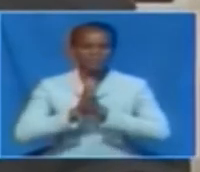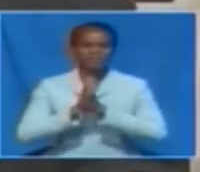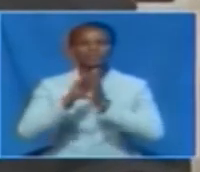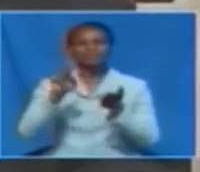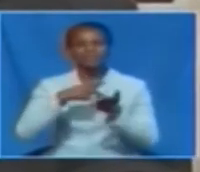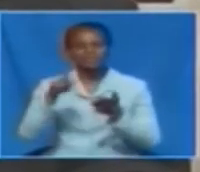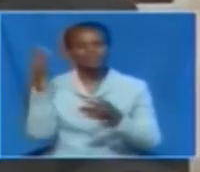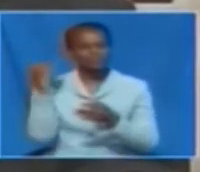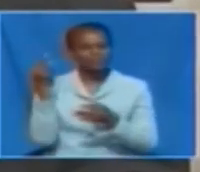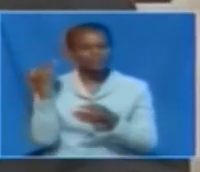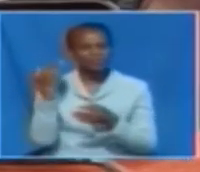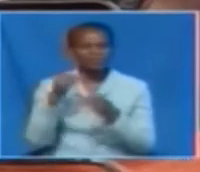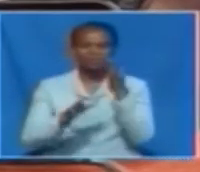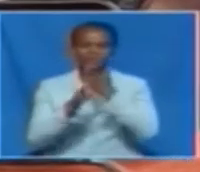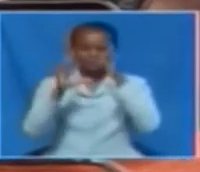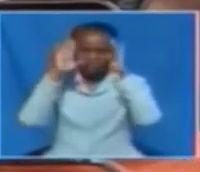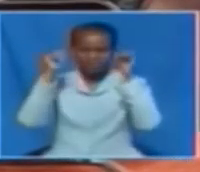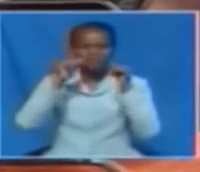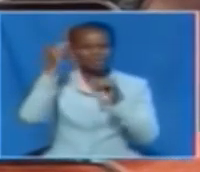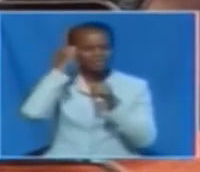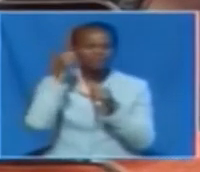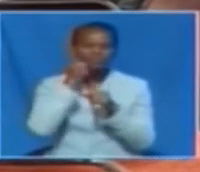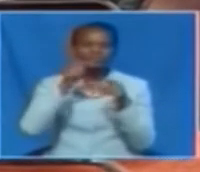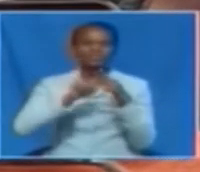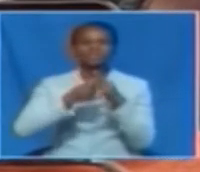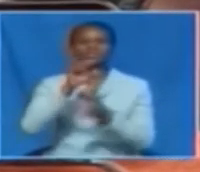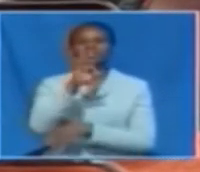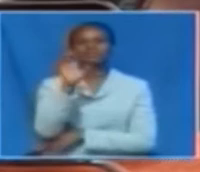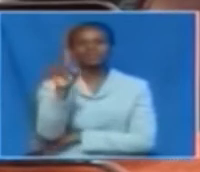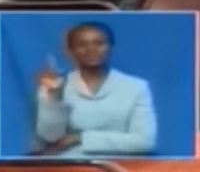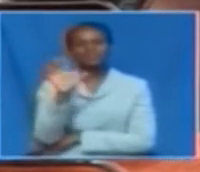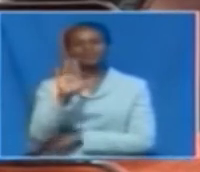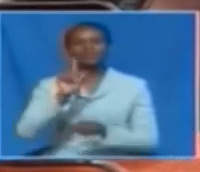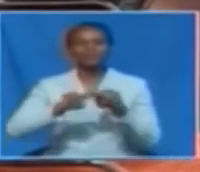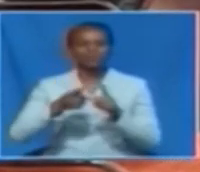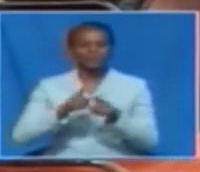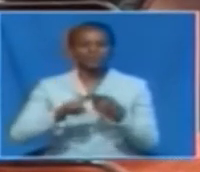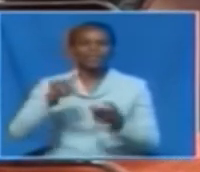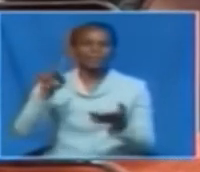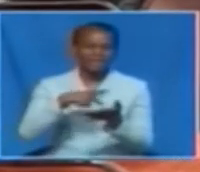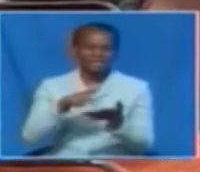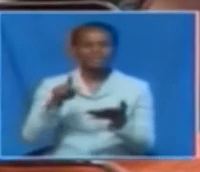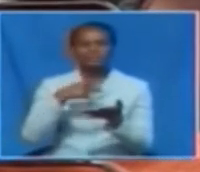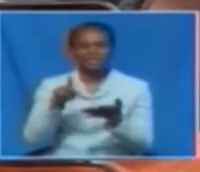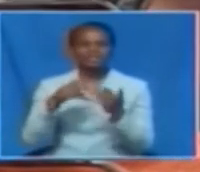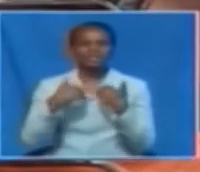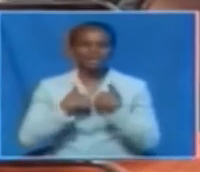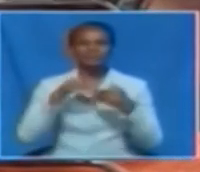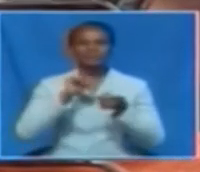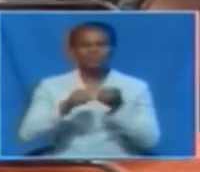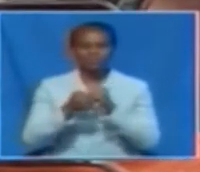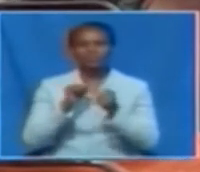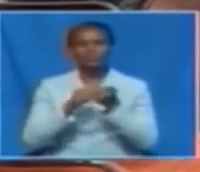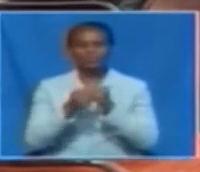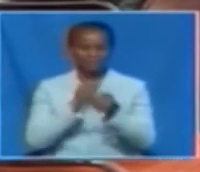Former Vice President Christon Tembo began FDD with his colleagues. So the party has experienced these things after the change of a